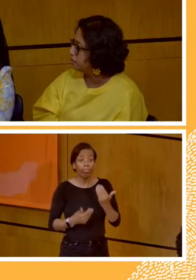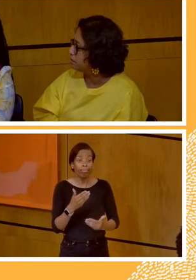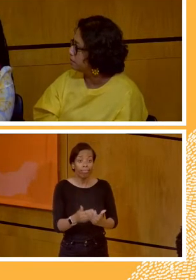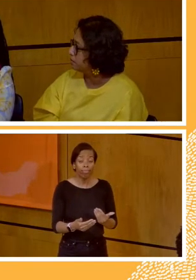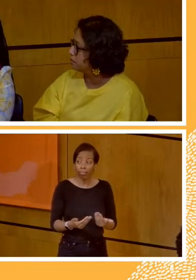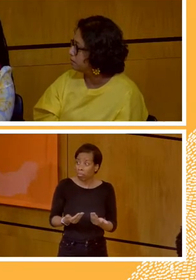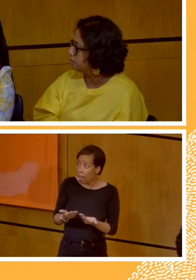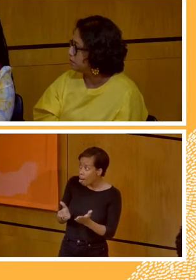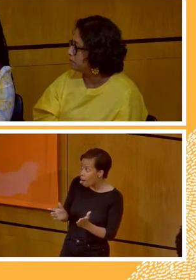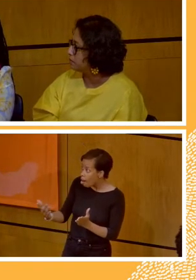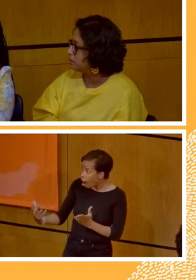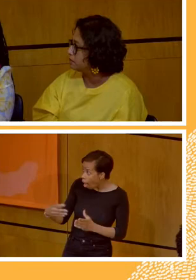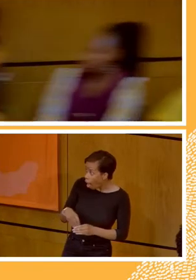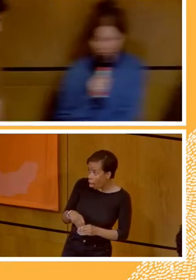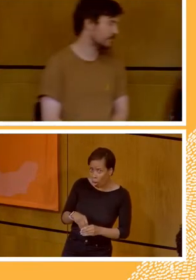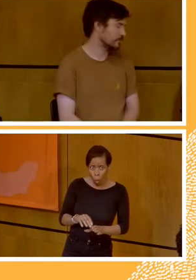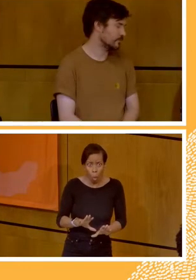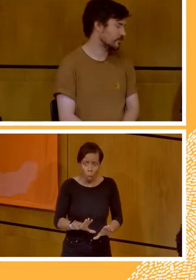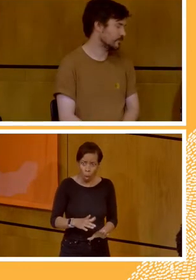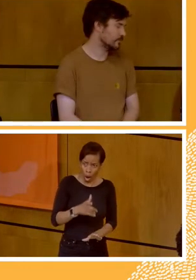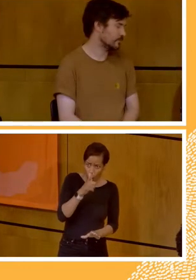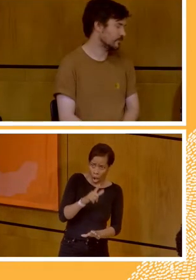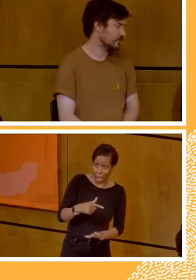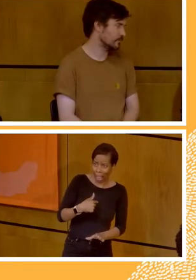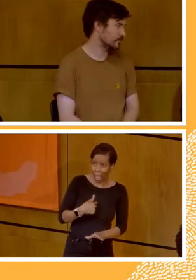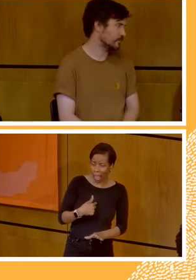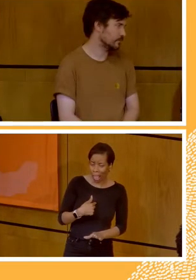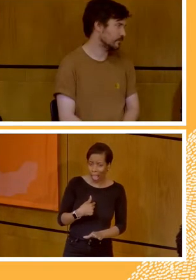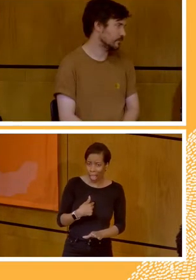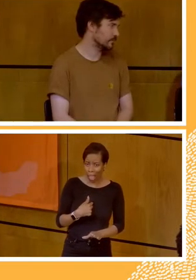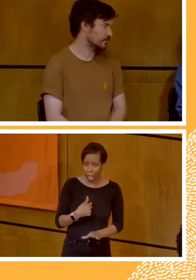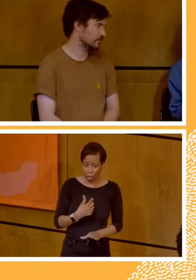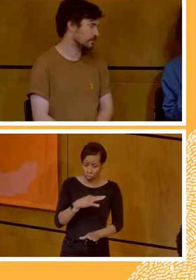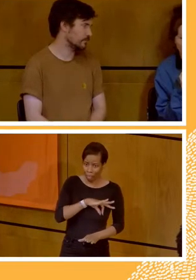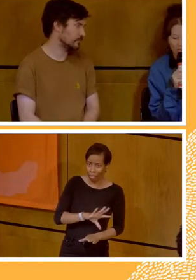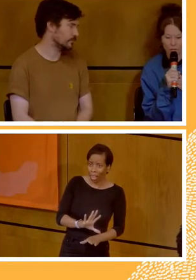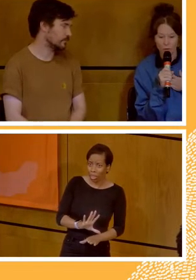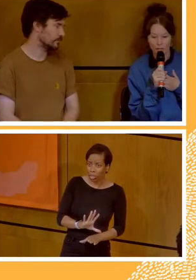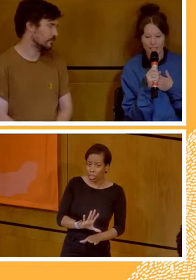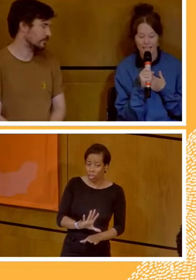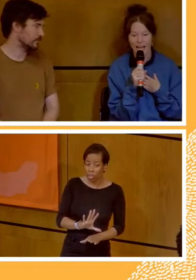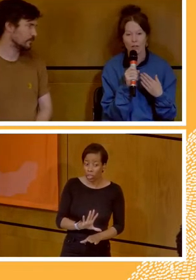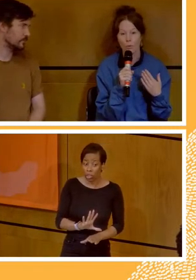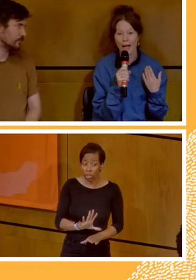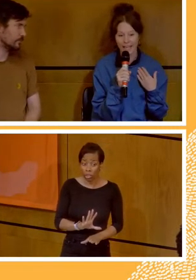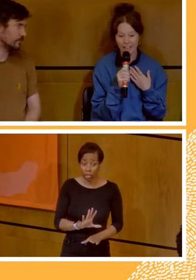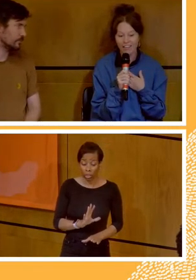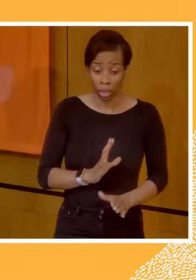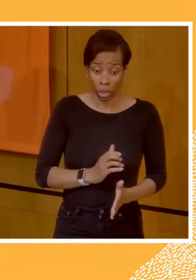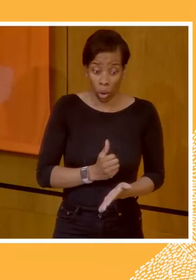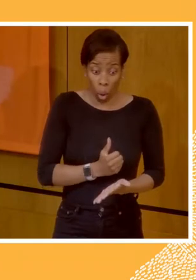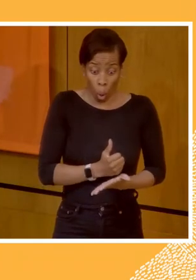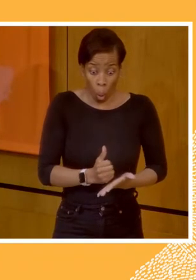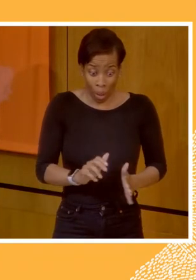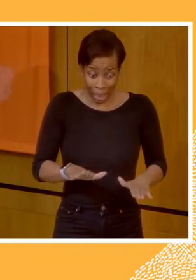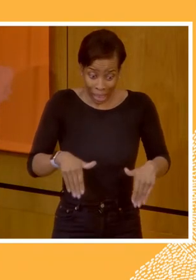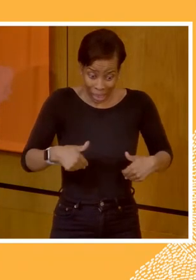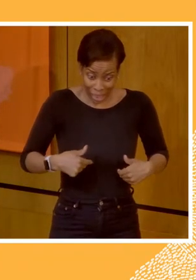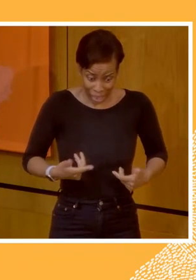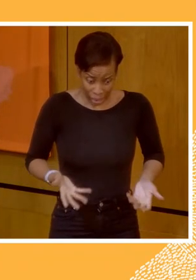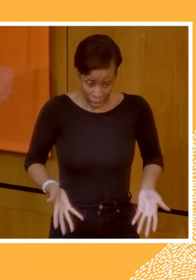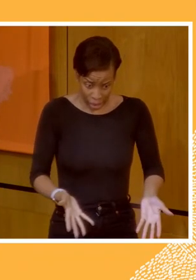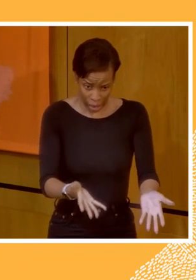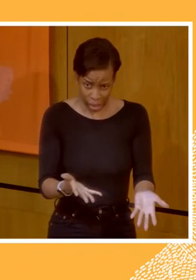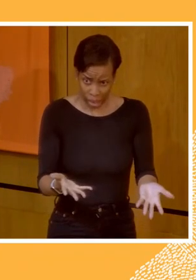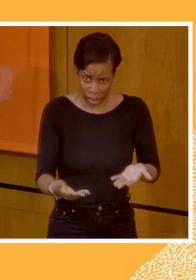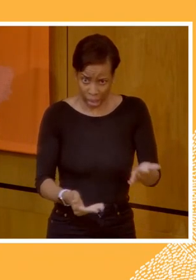also can be very challenging, you know, about, I think you constantly feel like you need to get out of the way, or I do when I'm